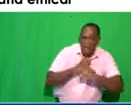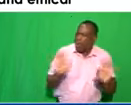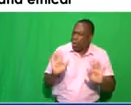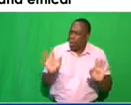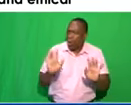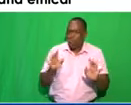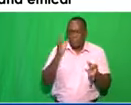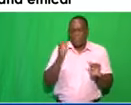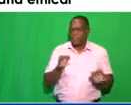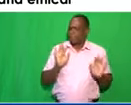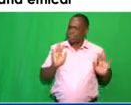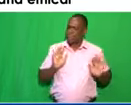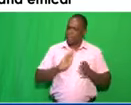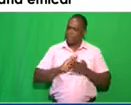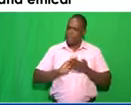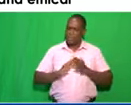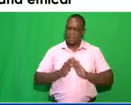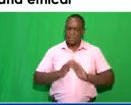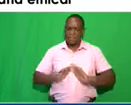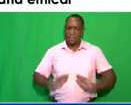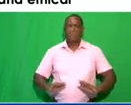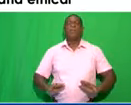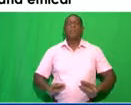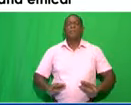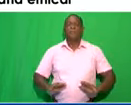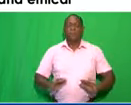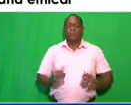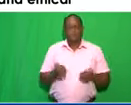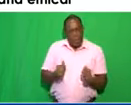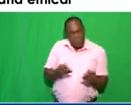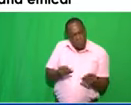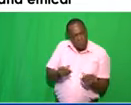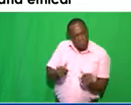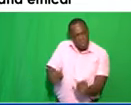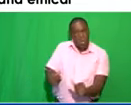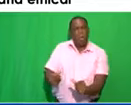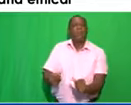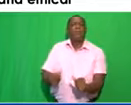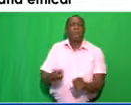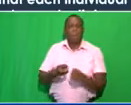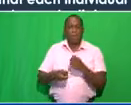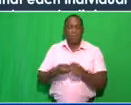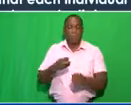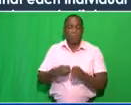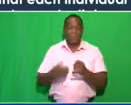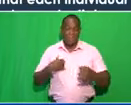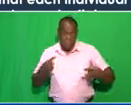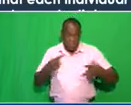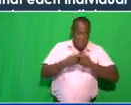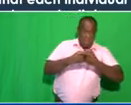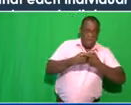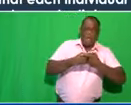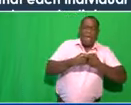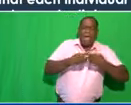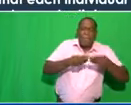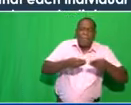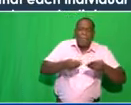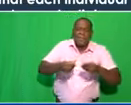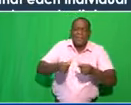a resolution for conflict. So character development takes it a little further. Then we look